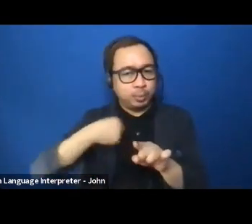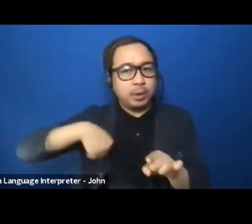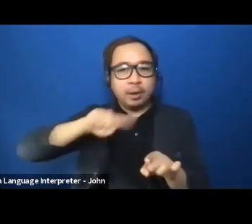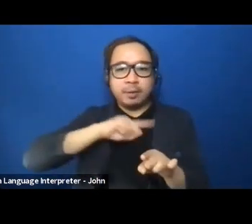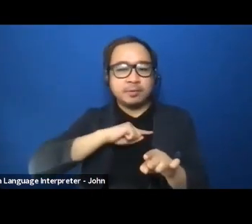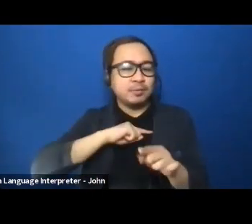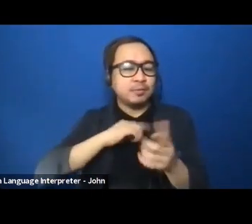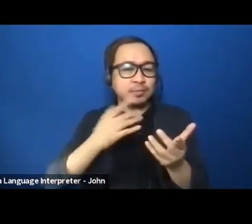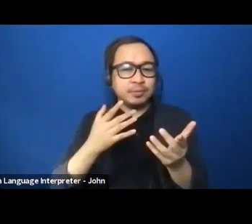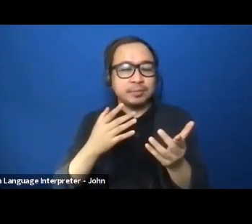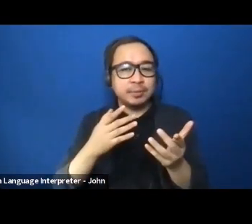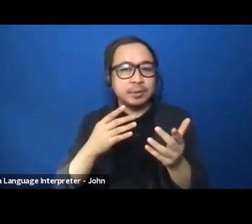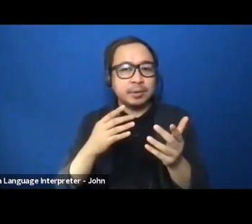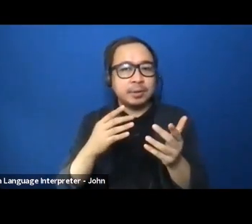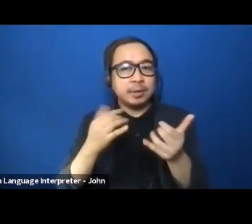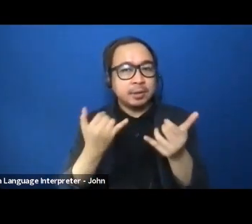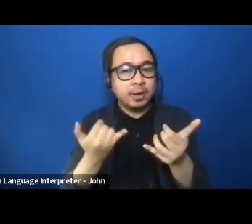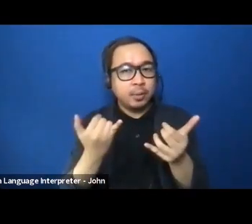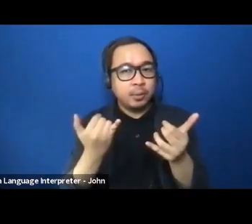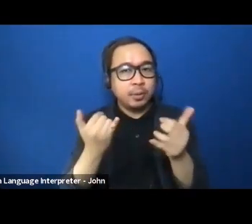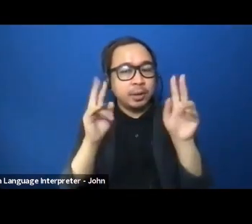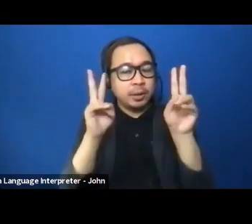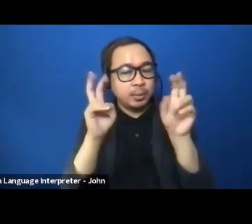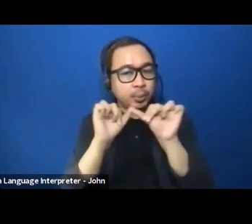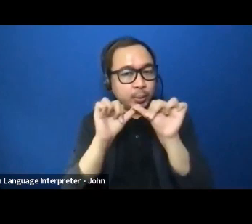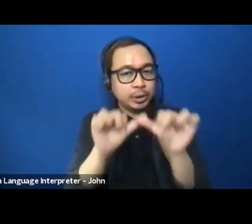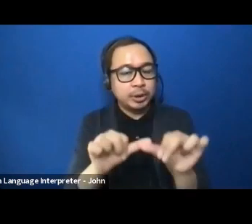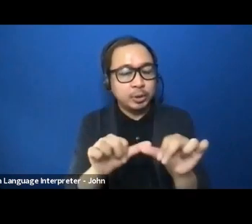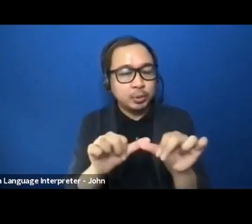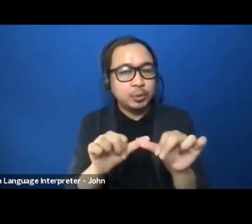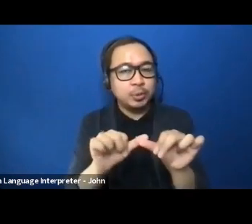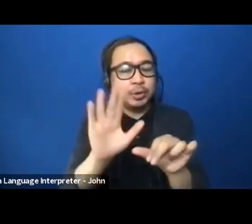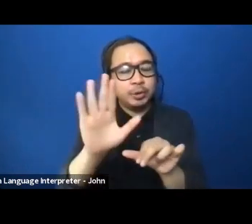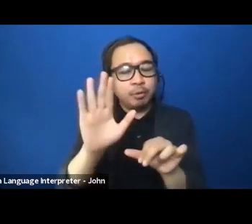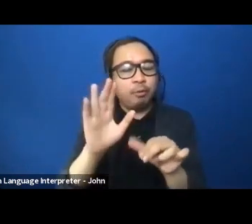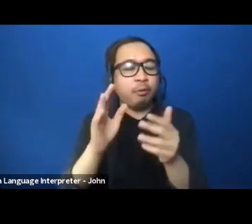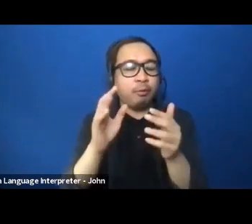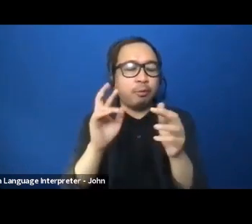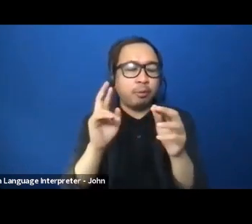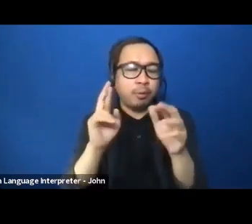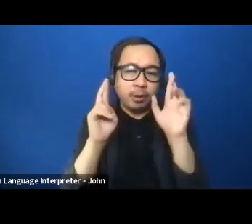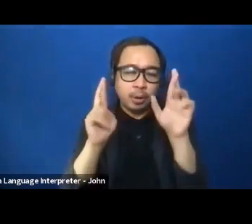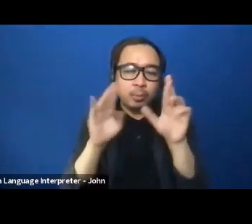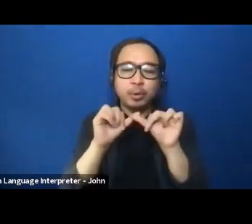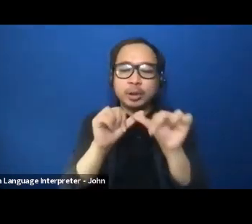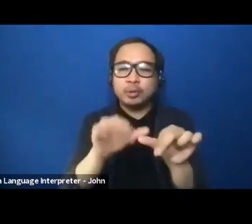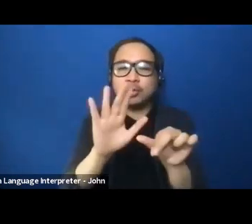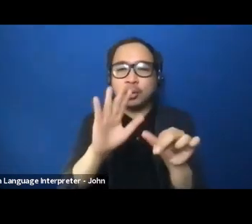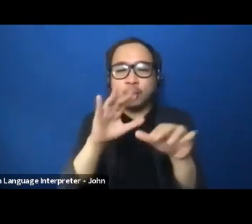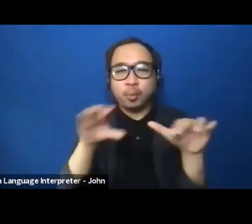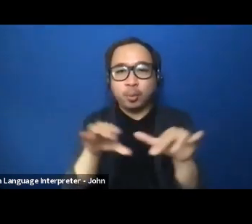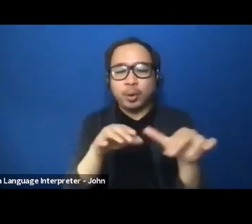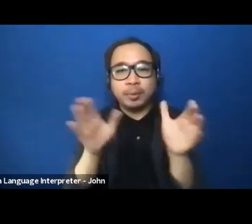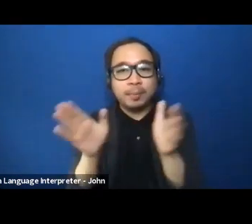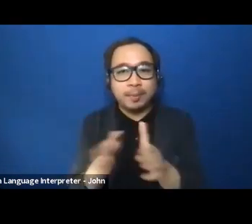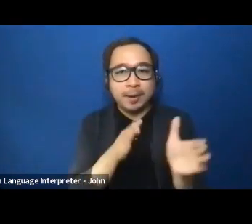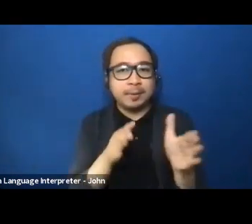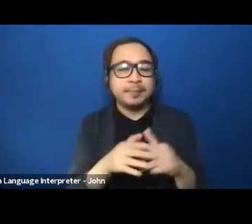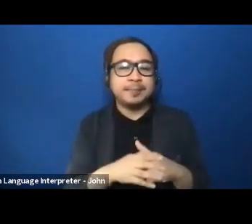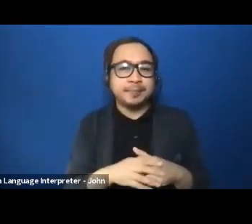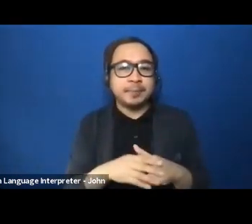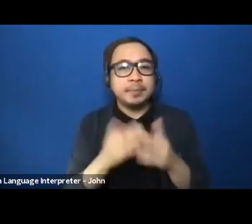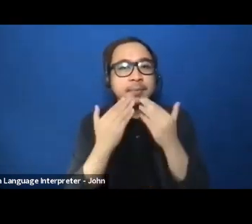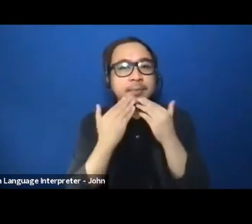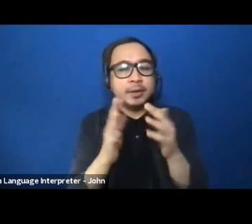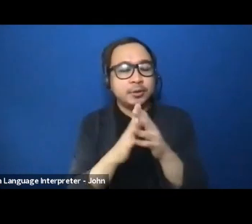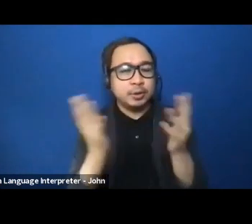wish you all the best in continuing your work plan. And thank you very much. Thank you so